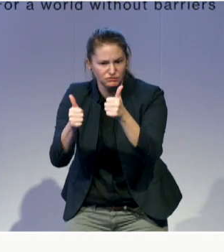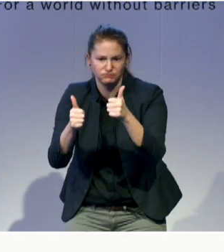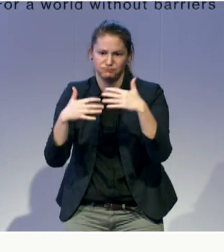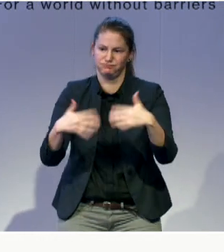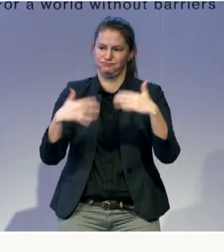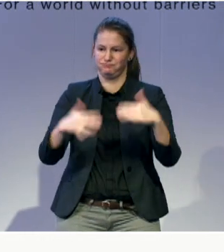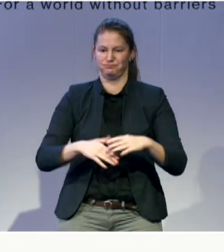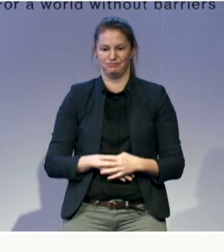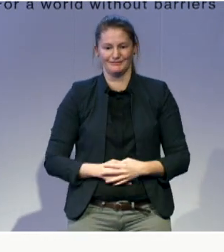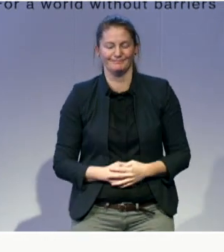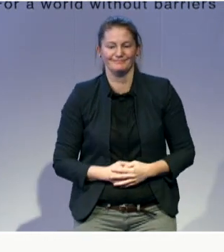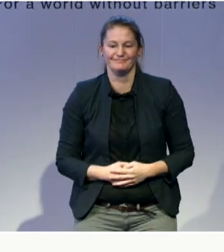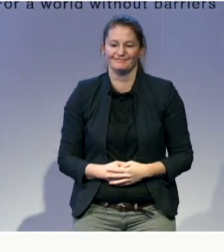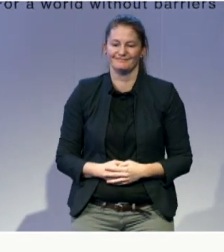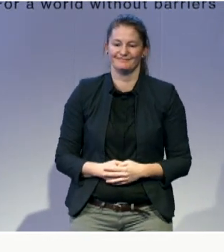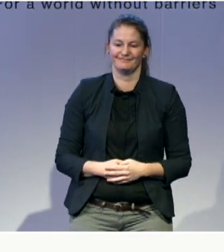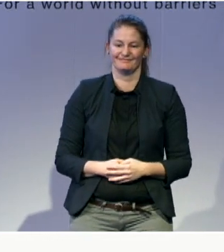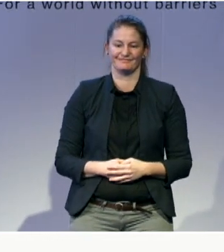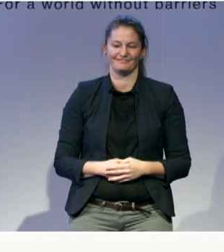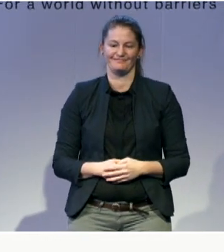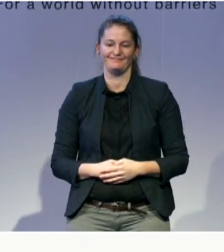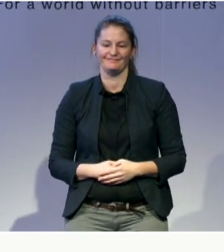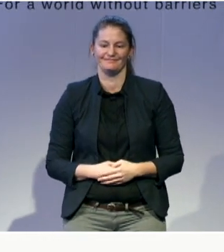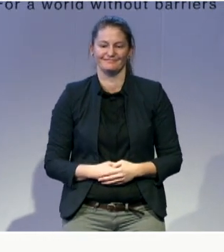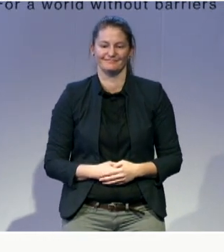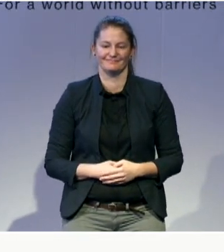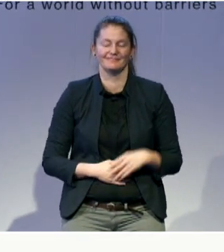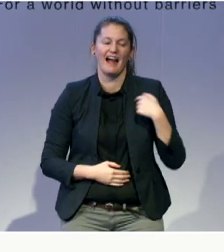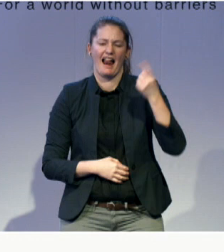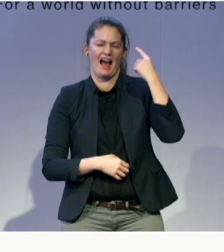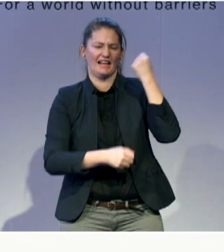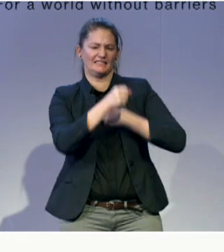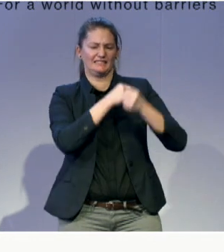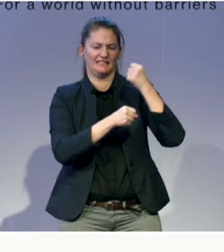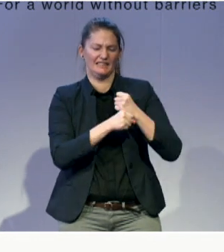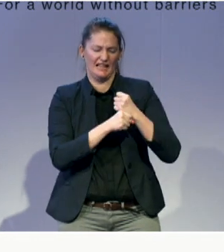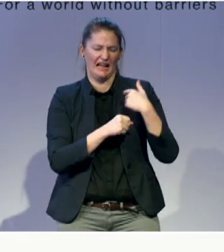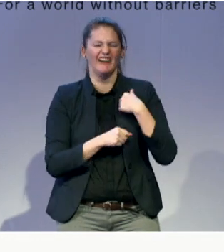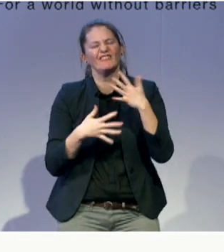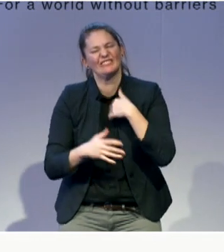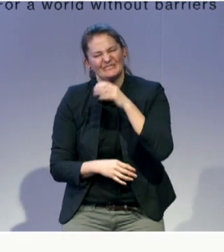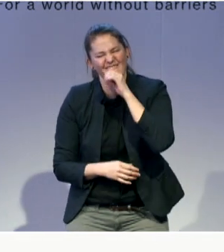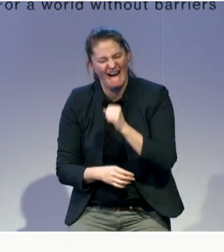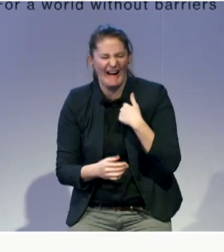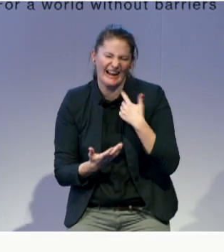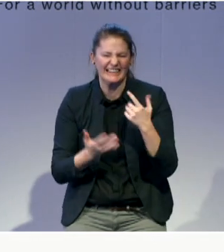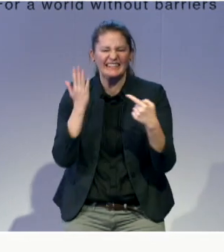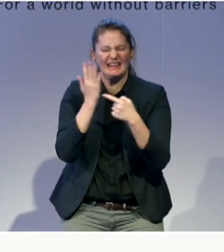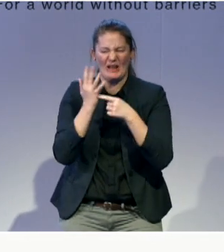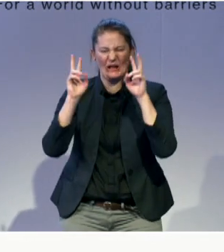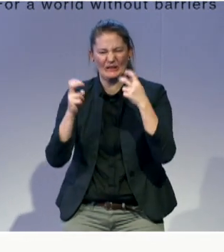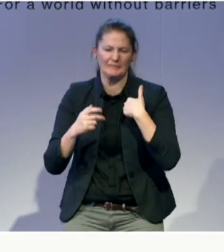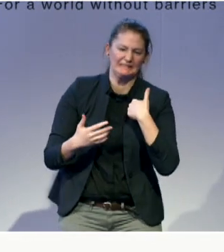I'm a bit of an old man and I don't understand technology. And then a bunch of young people showed me the art